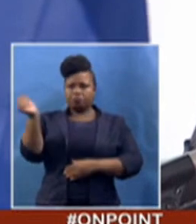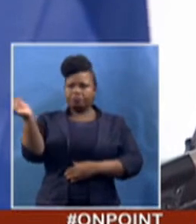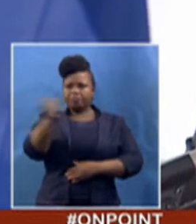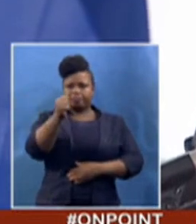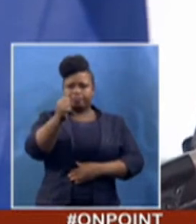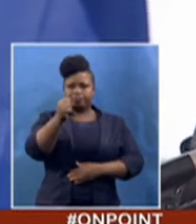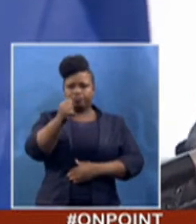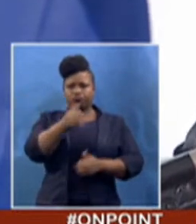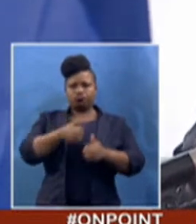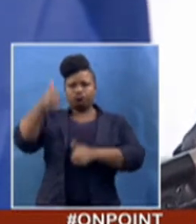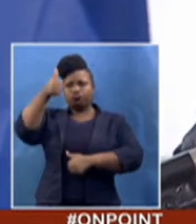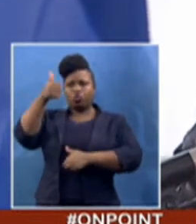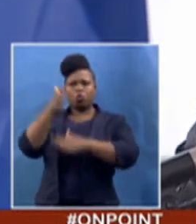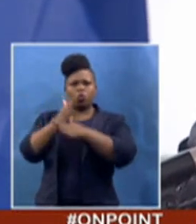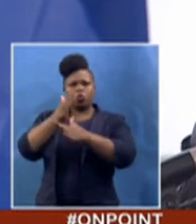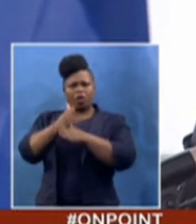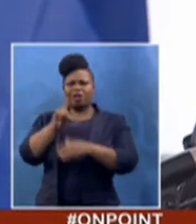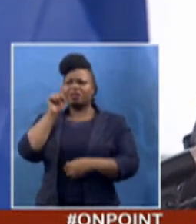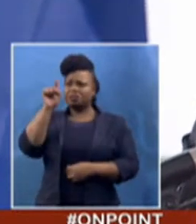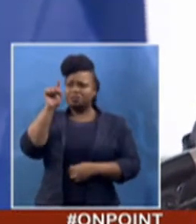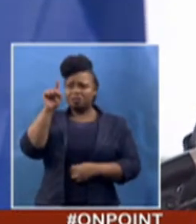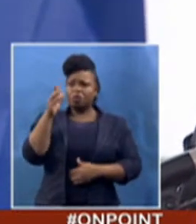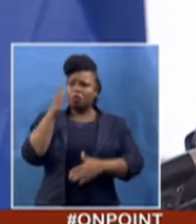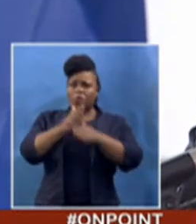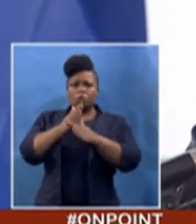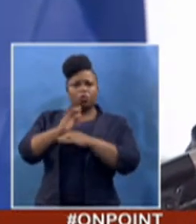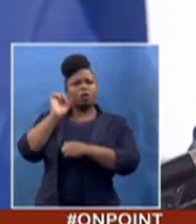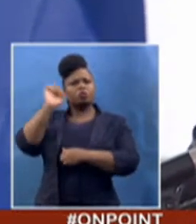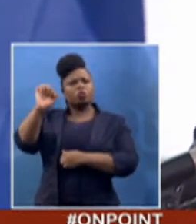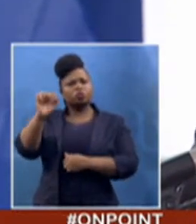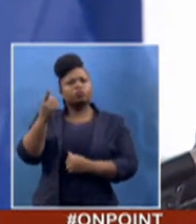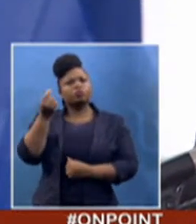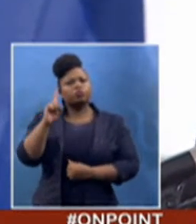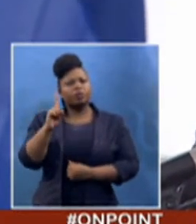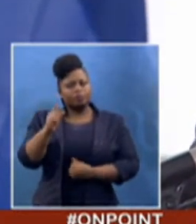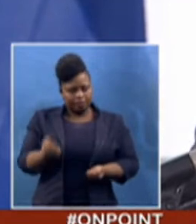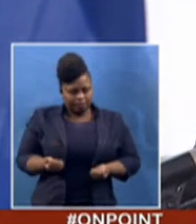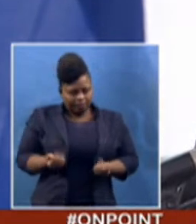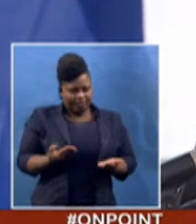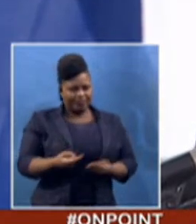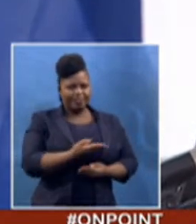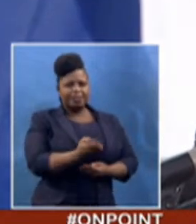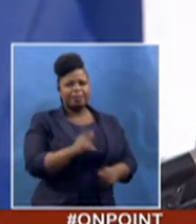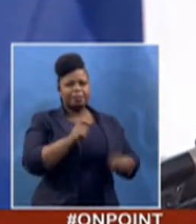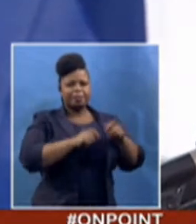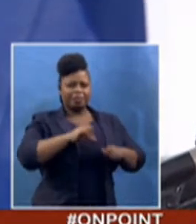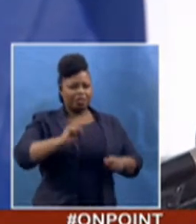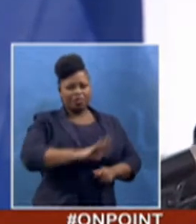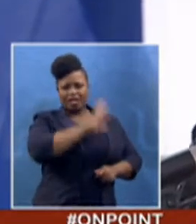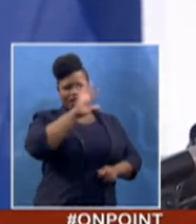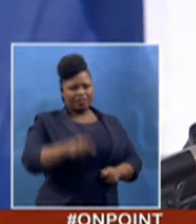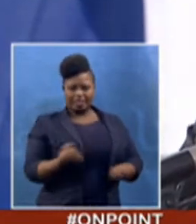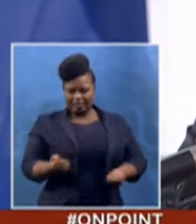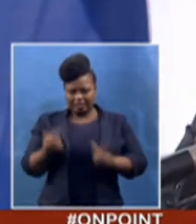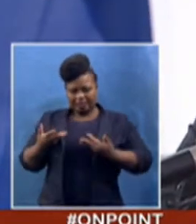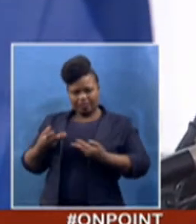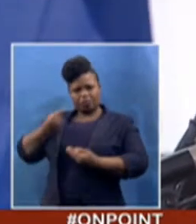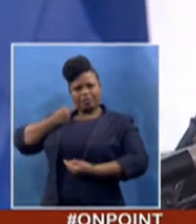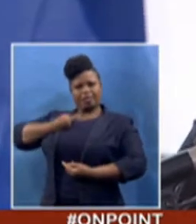that their preoccupation must be the people of South Africa and not themselves.